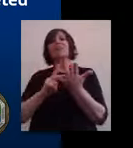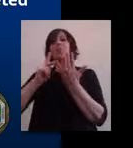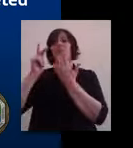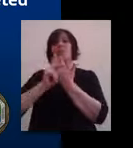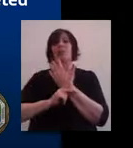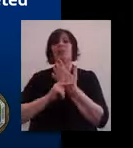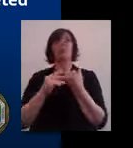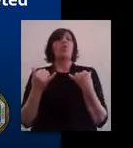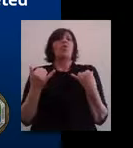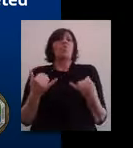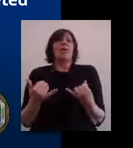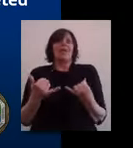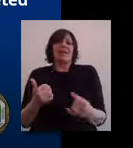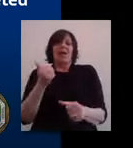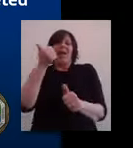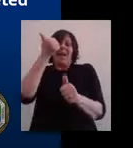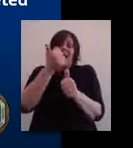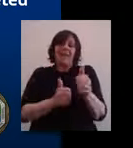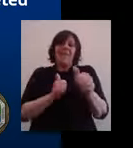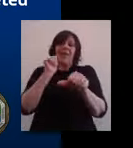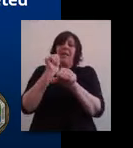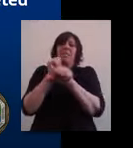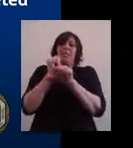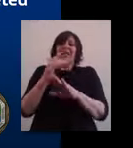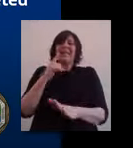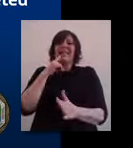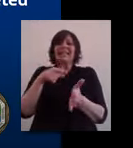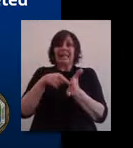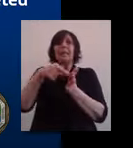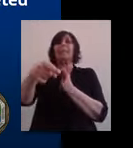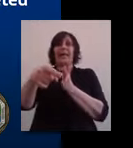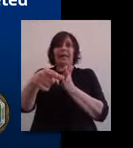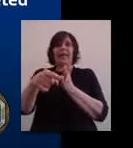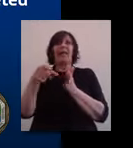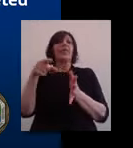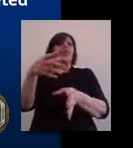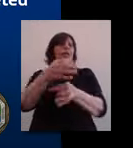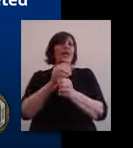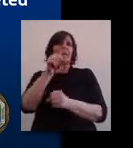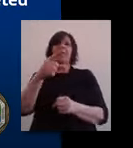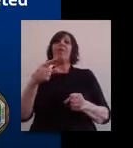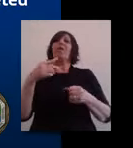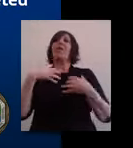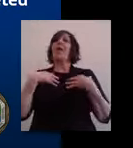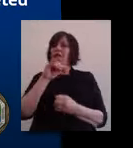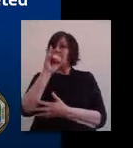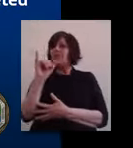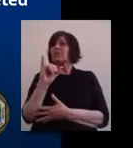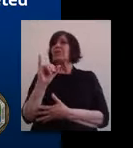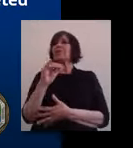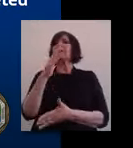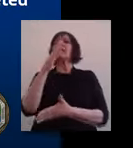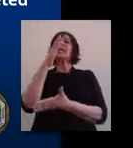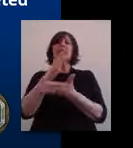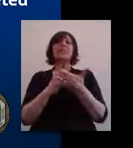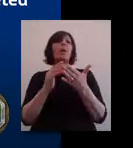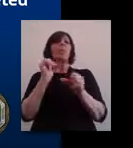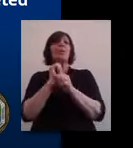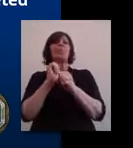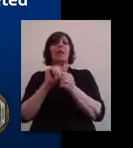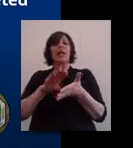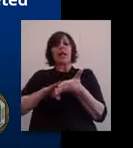employee is getting paid. Every employee is getting their health care. There are employees that are furloughed at home, but they are getting